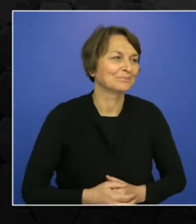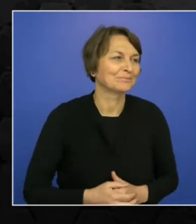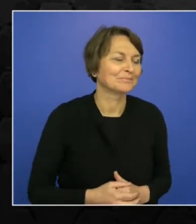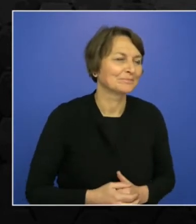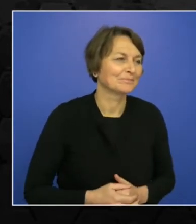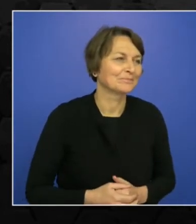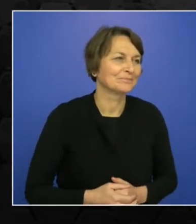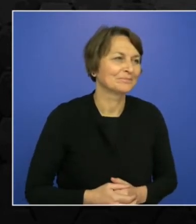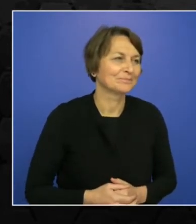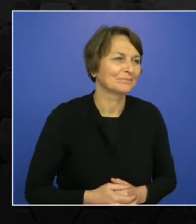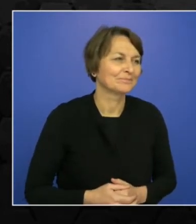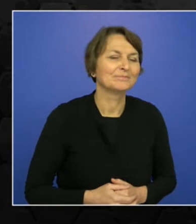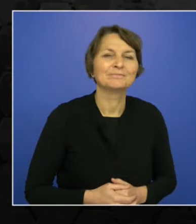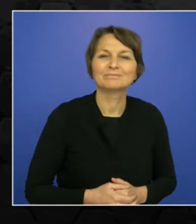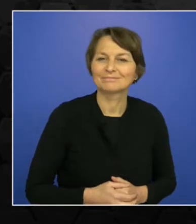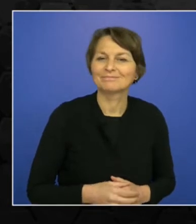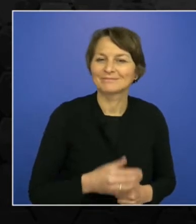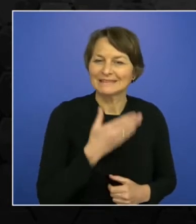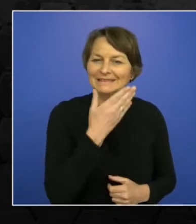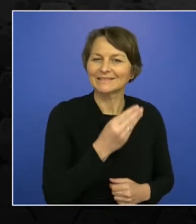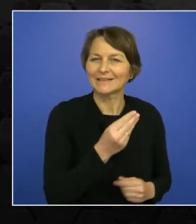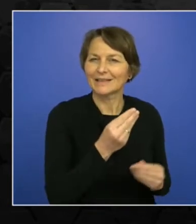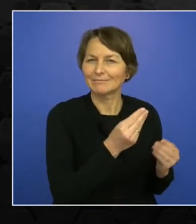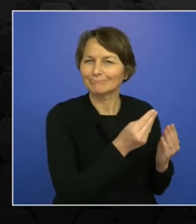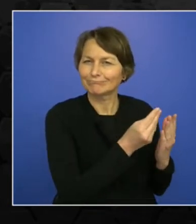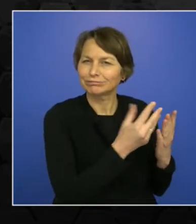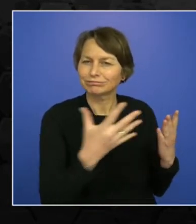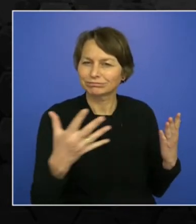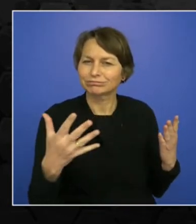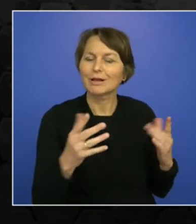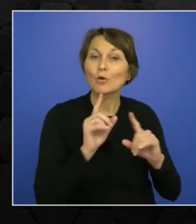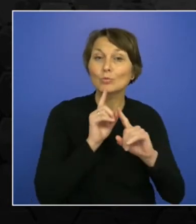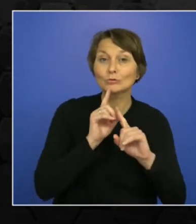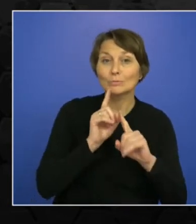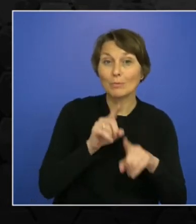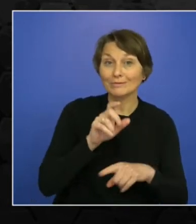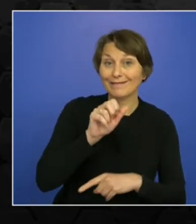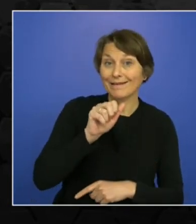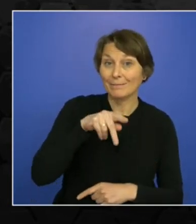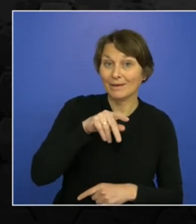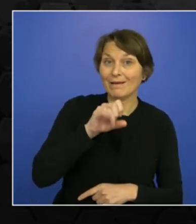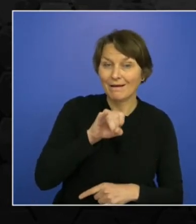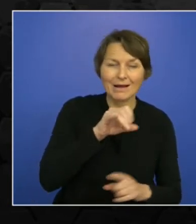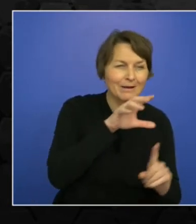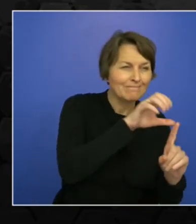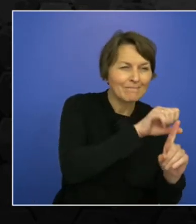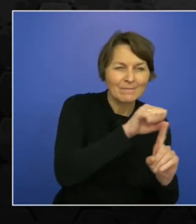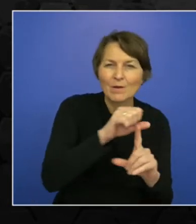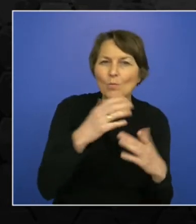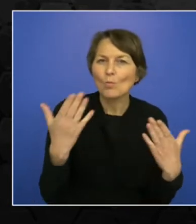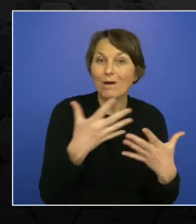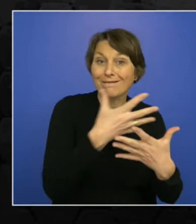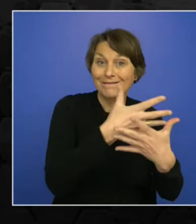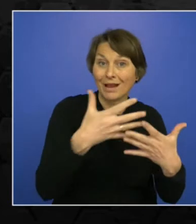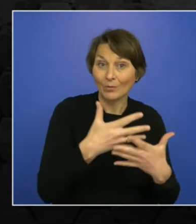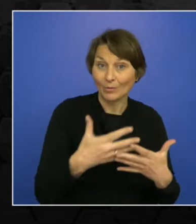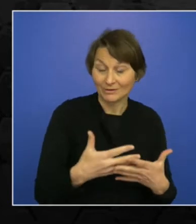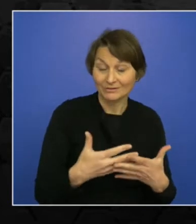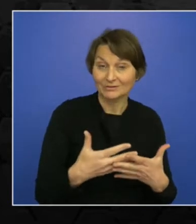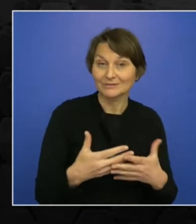we are getting like our collection, like the response of the API, and we are getting the detected language. And from that,